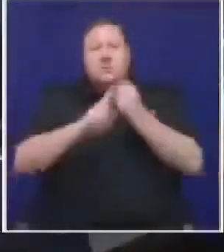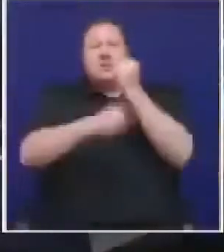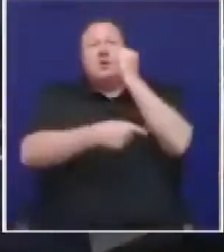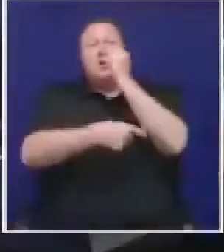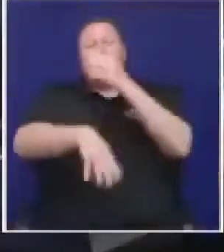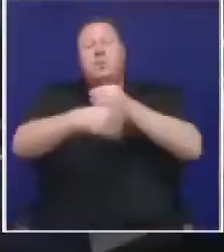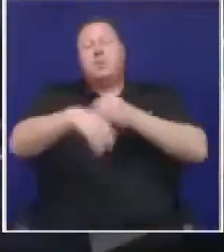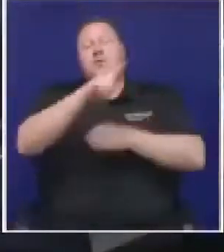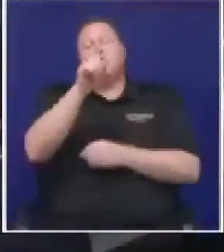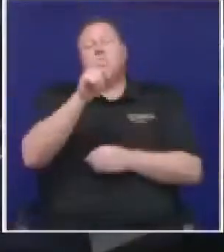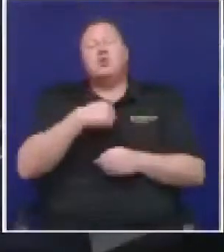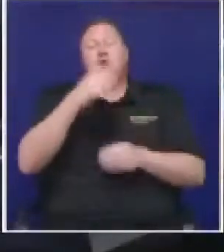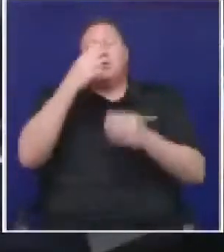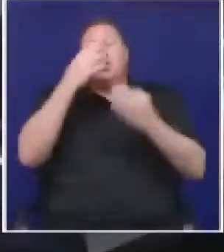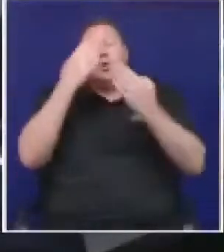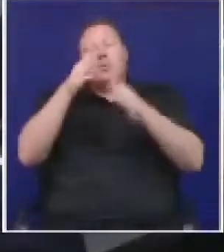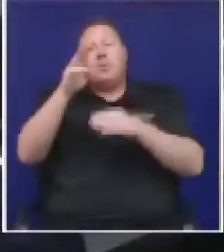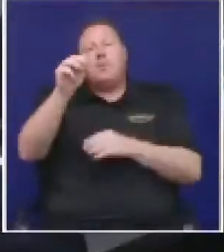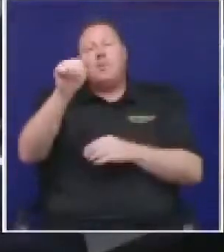Matopa.